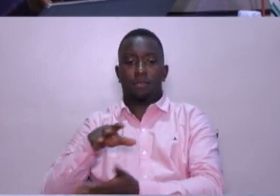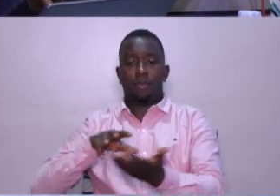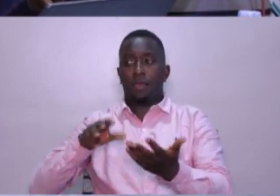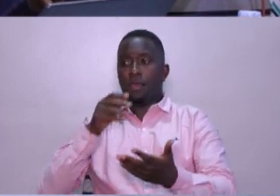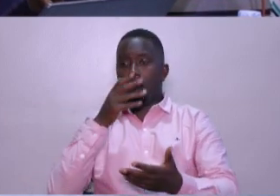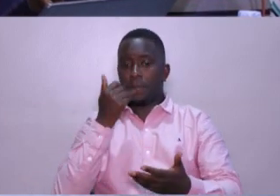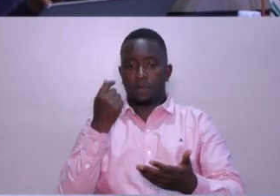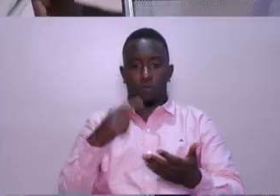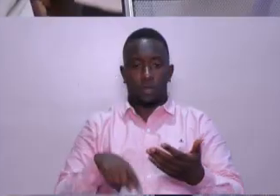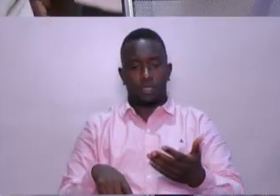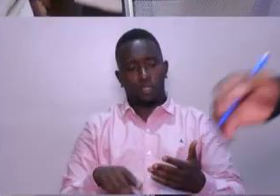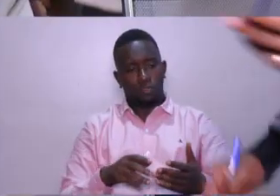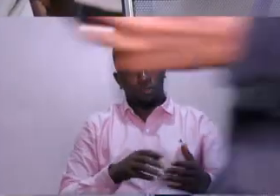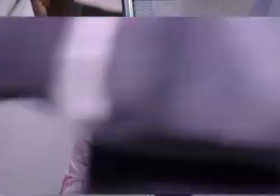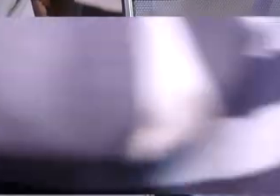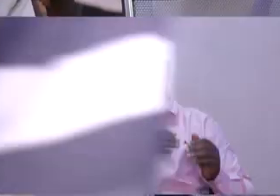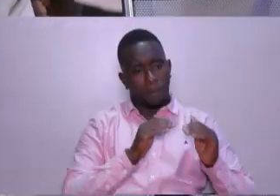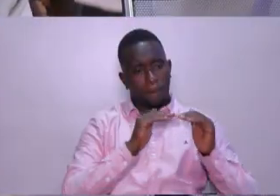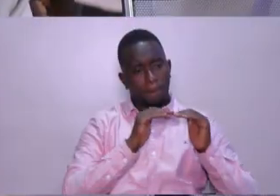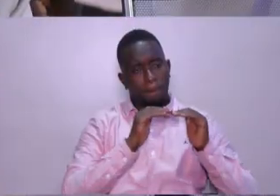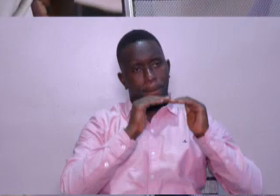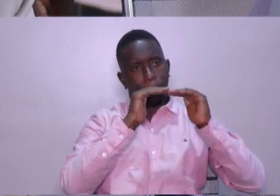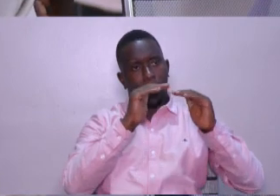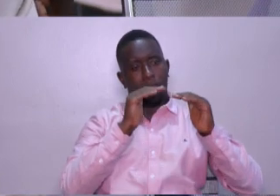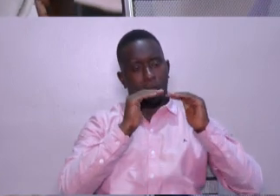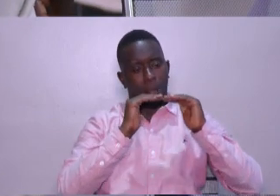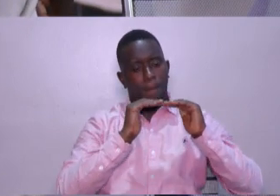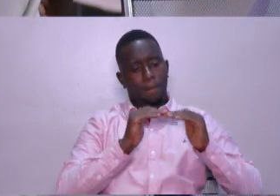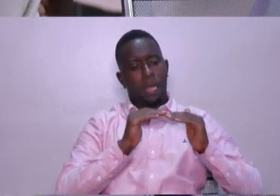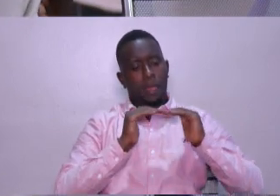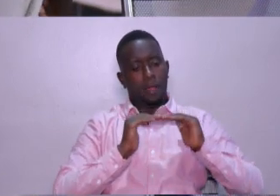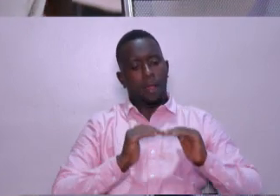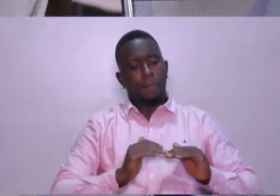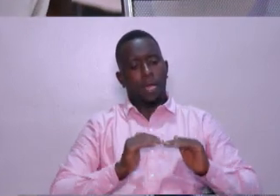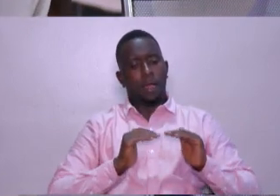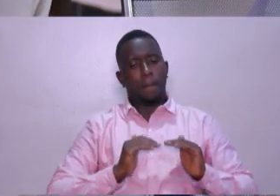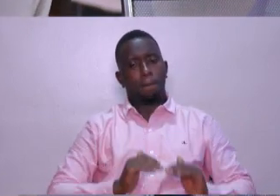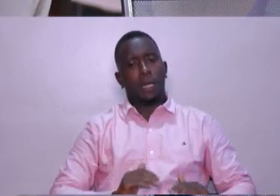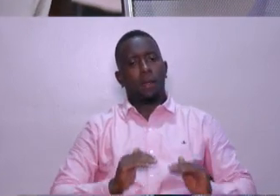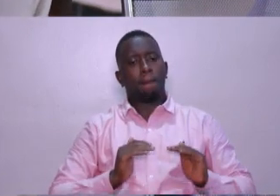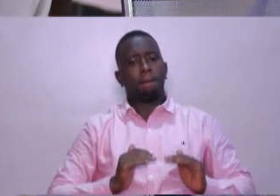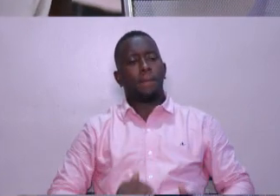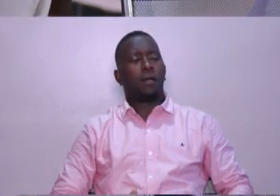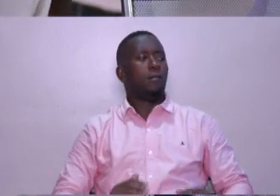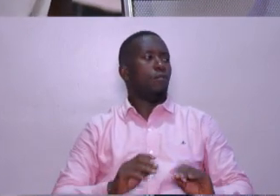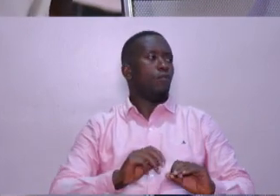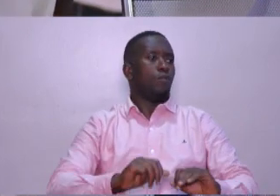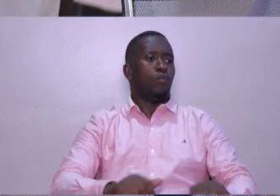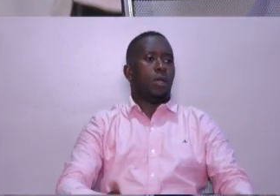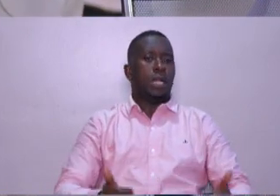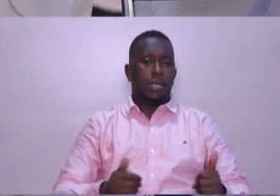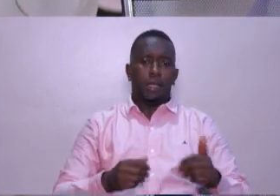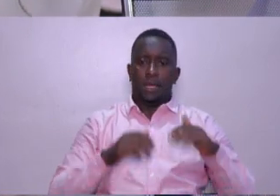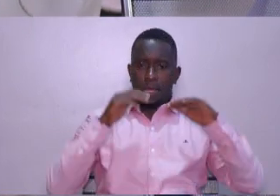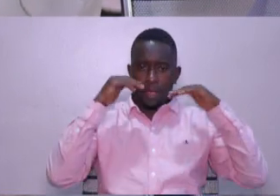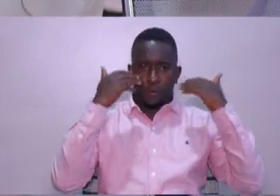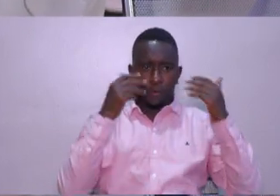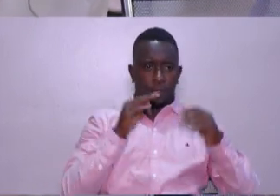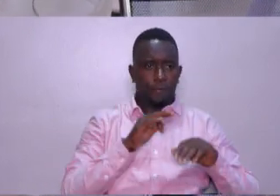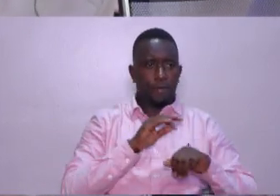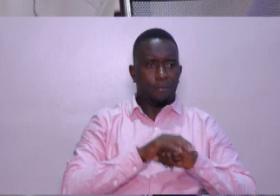slide will not be kind of systematic in the way it comes out. I don't know if that's